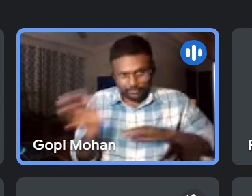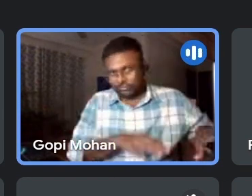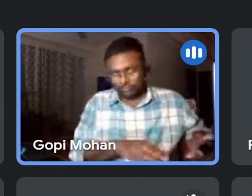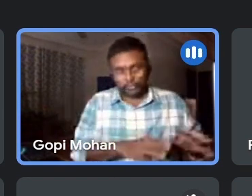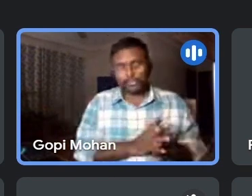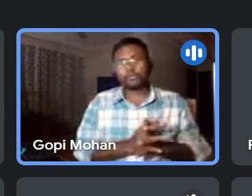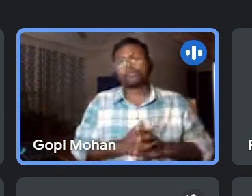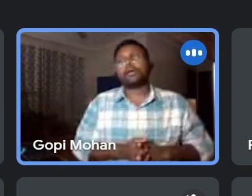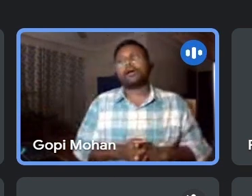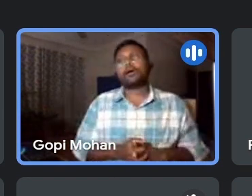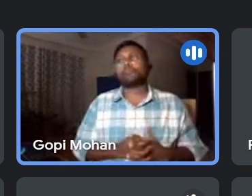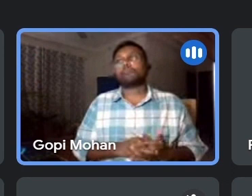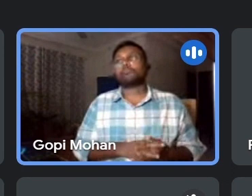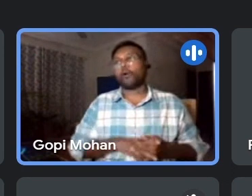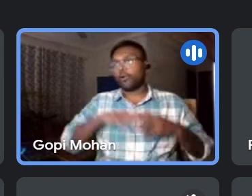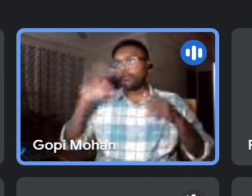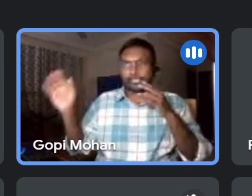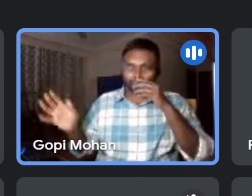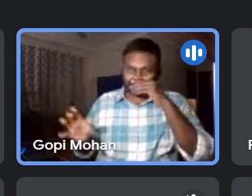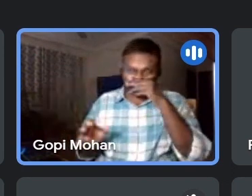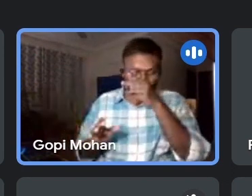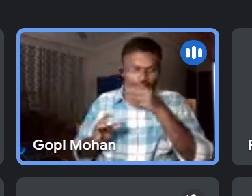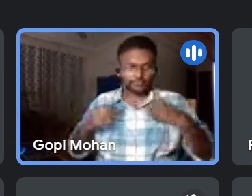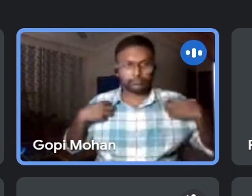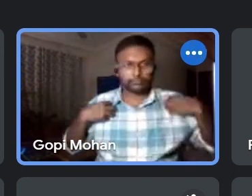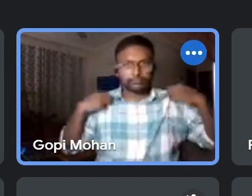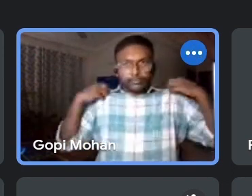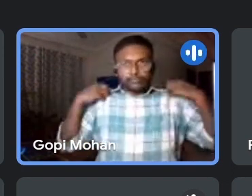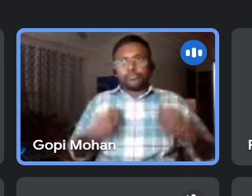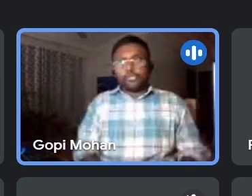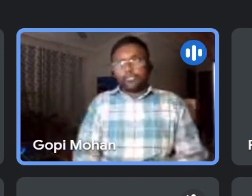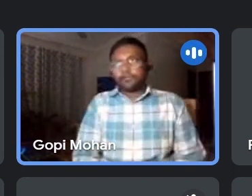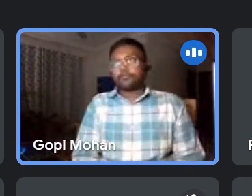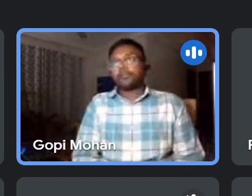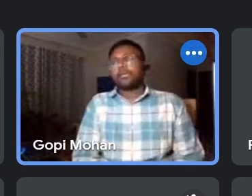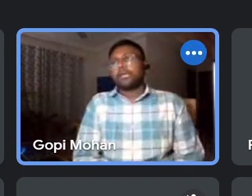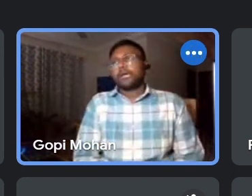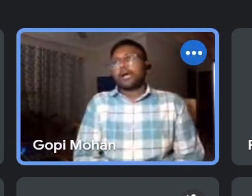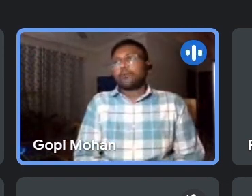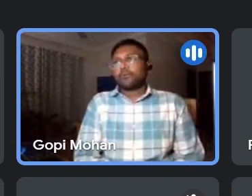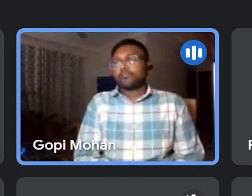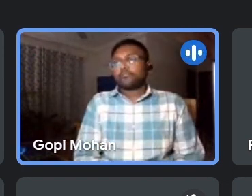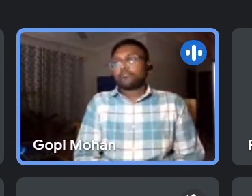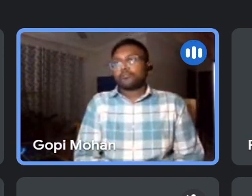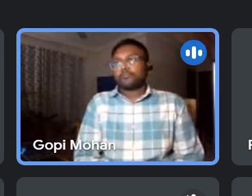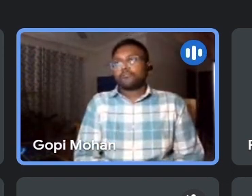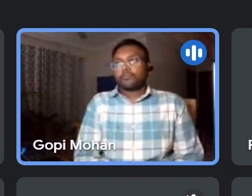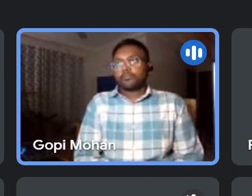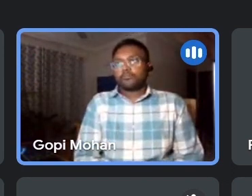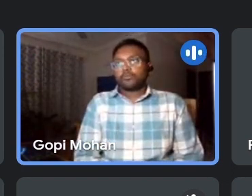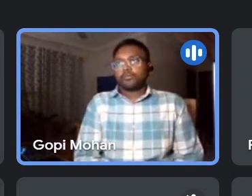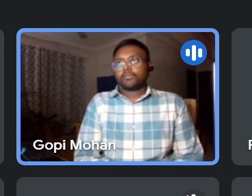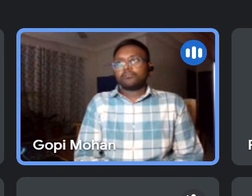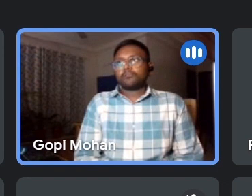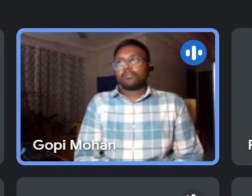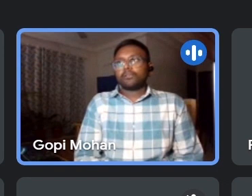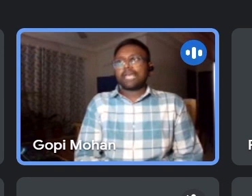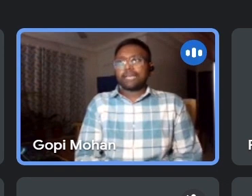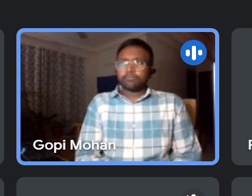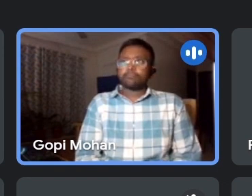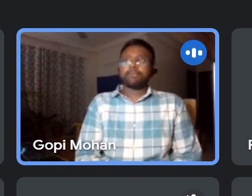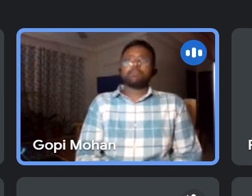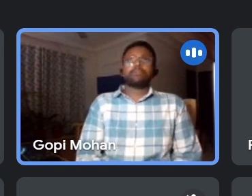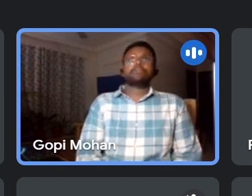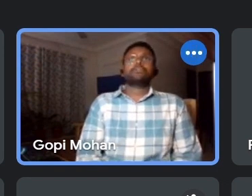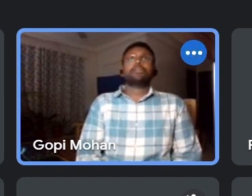coming back to work, so all my experiences put together, I wanted to sort of come into work and